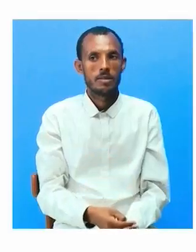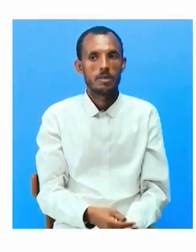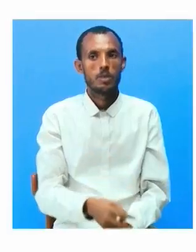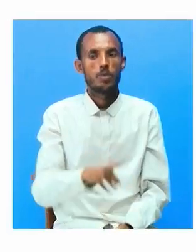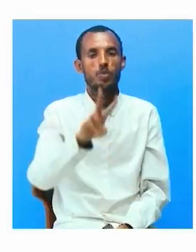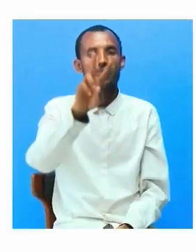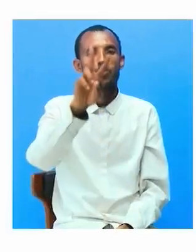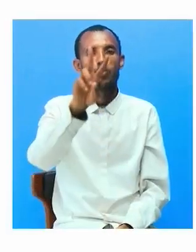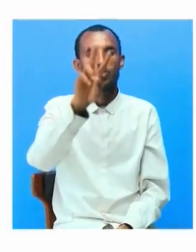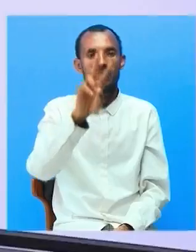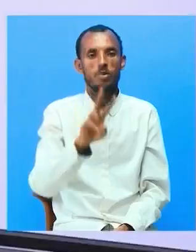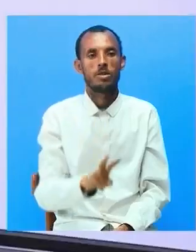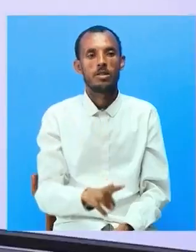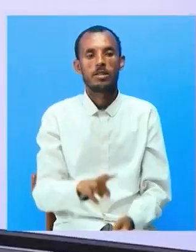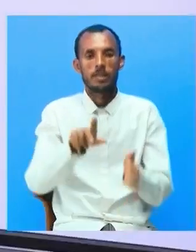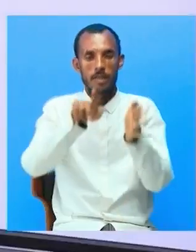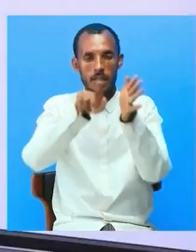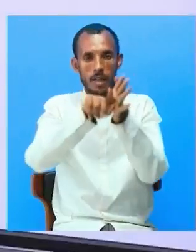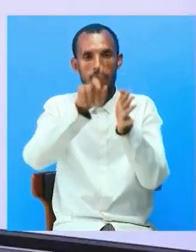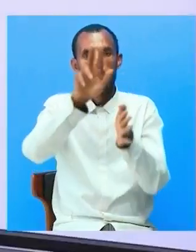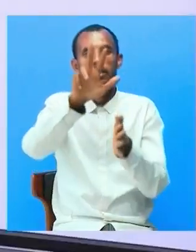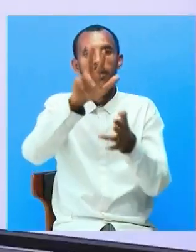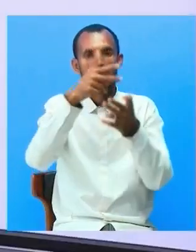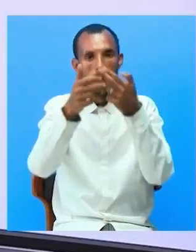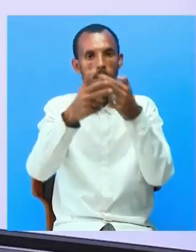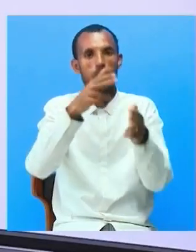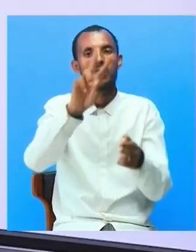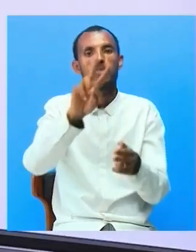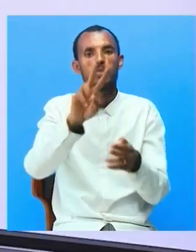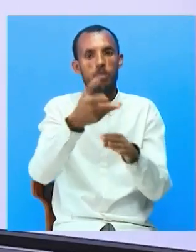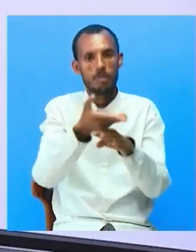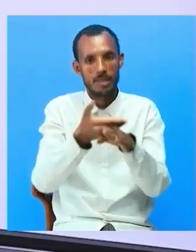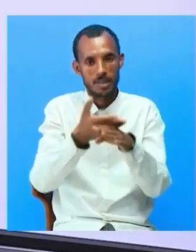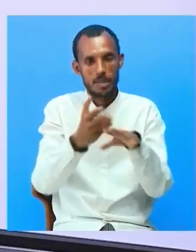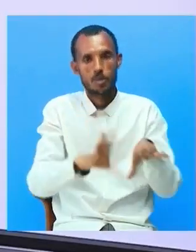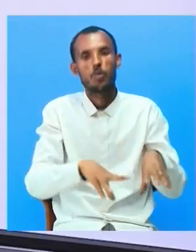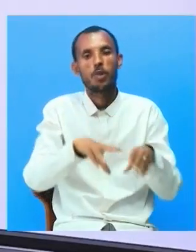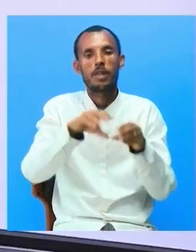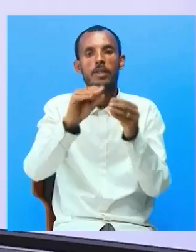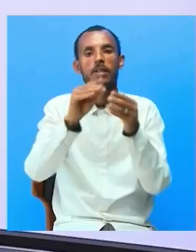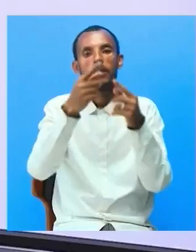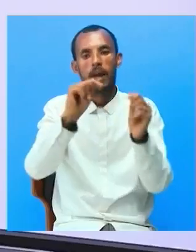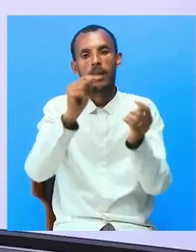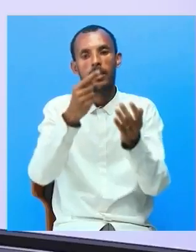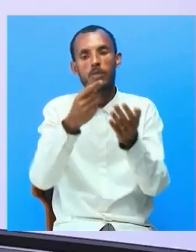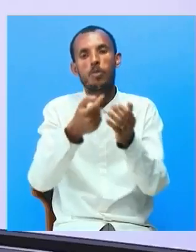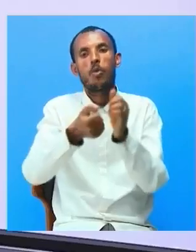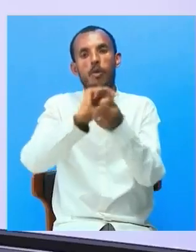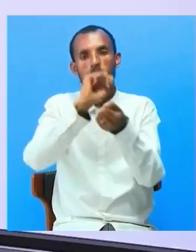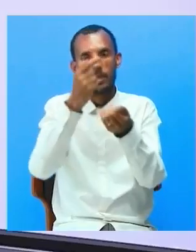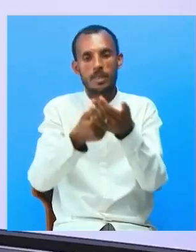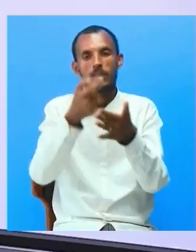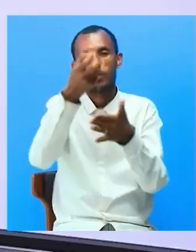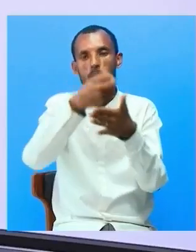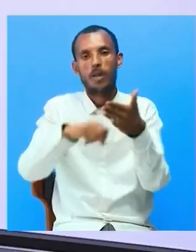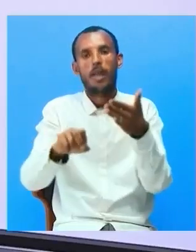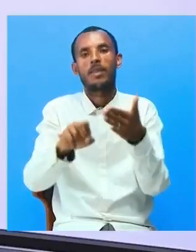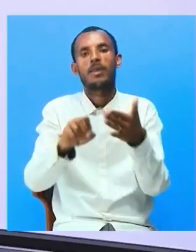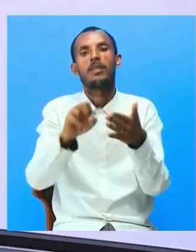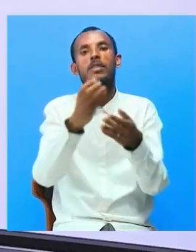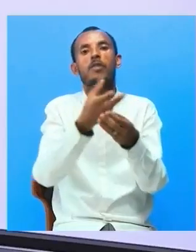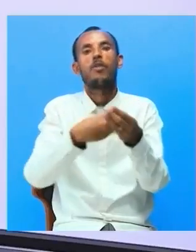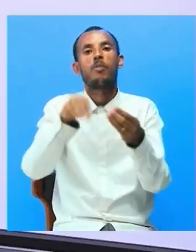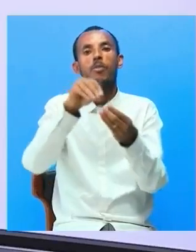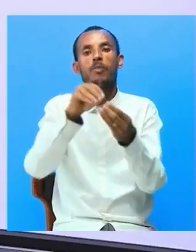2. Negative 3 times 2. Please, students, try to convert this product in the form of sum.